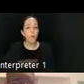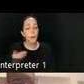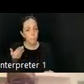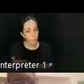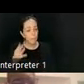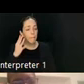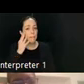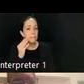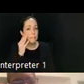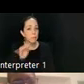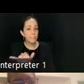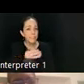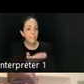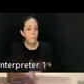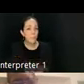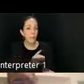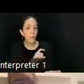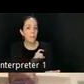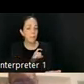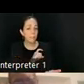very same things.